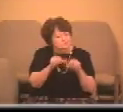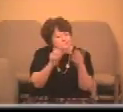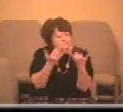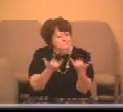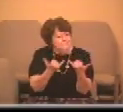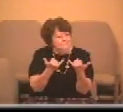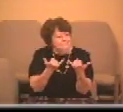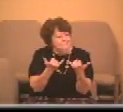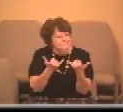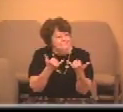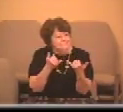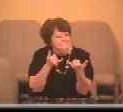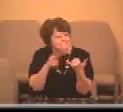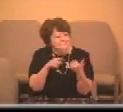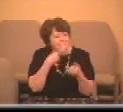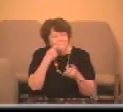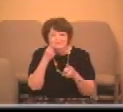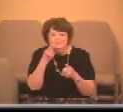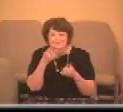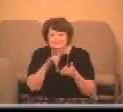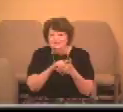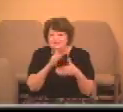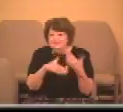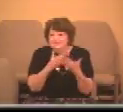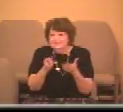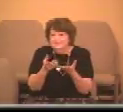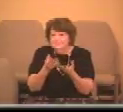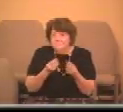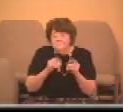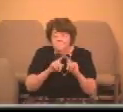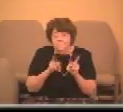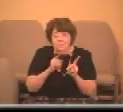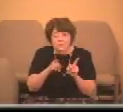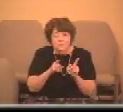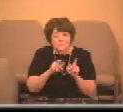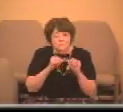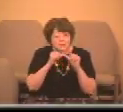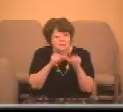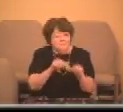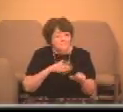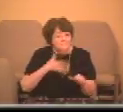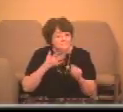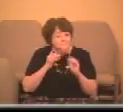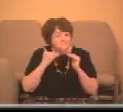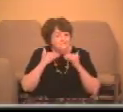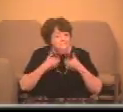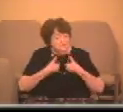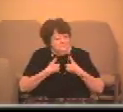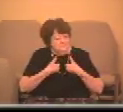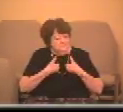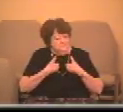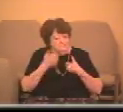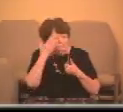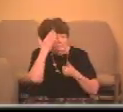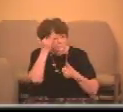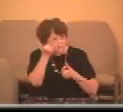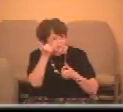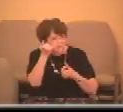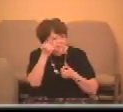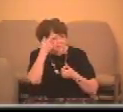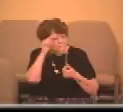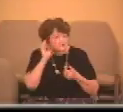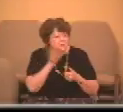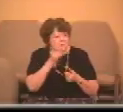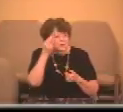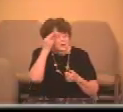Oh, you can say that all you want, but you're going to walk away still tired and still weary. Why? Because we think that by doing